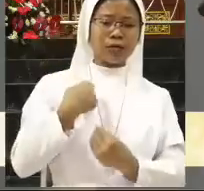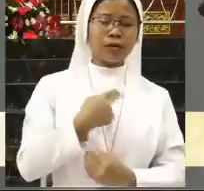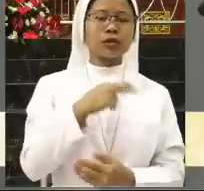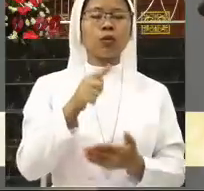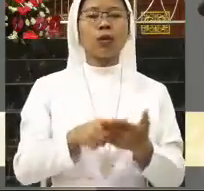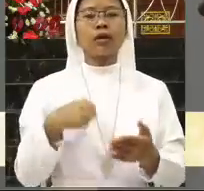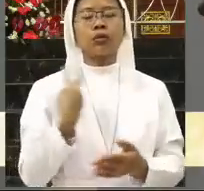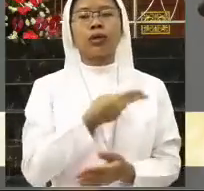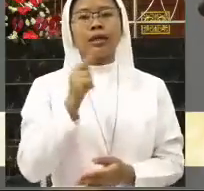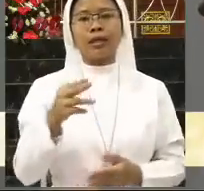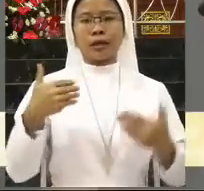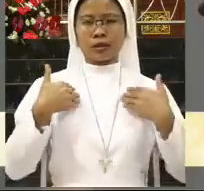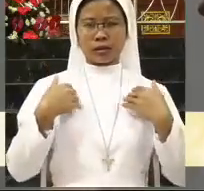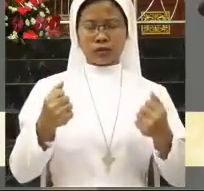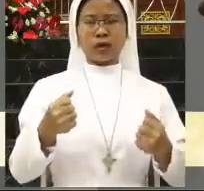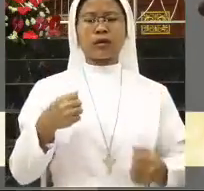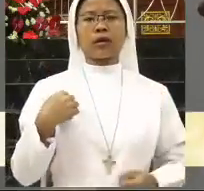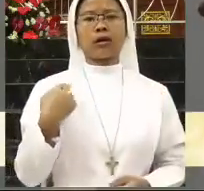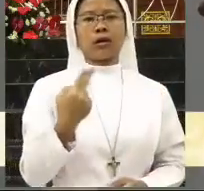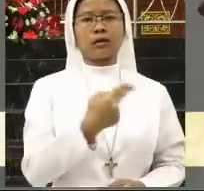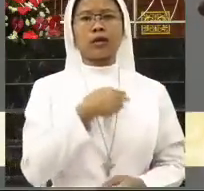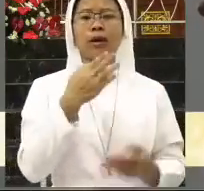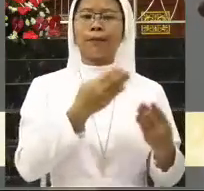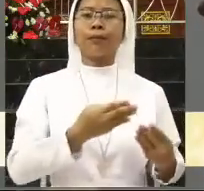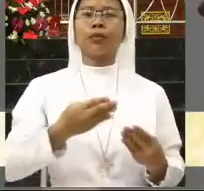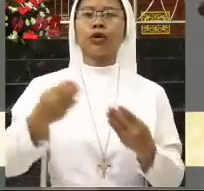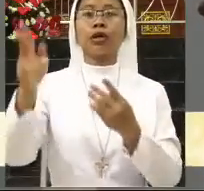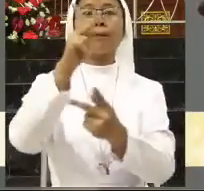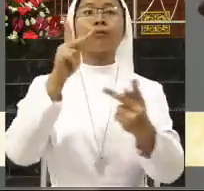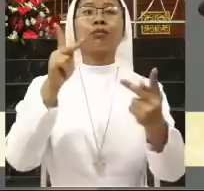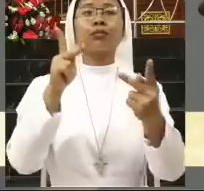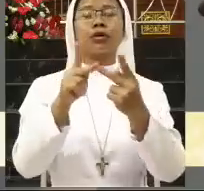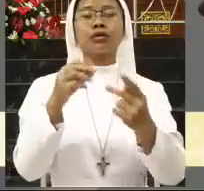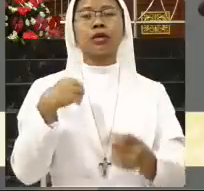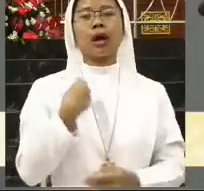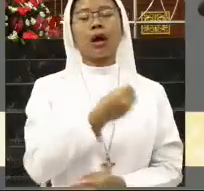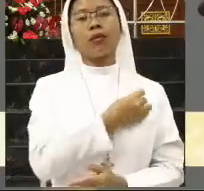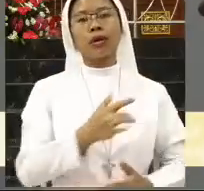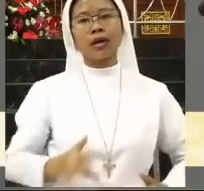defects, and bring perfection in our lives.